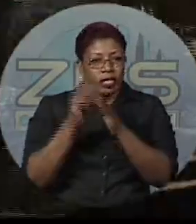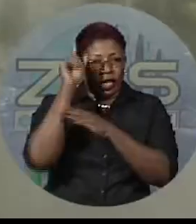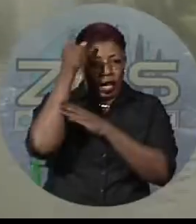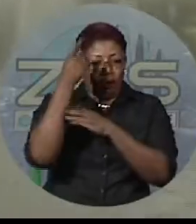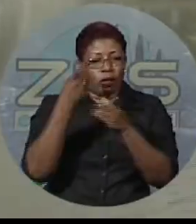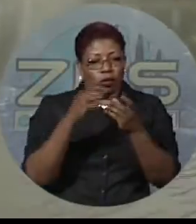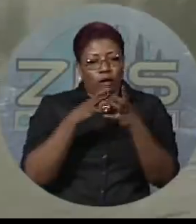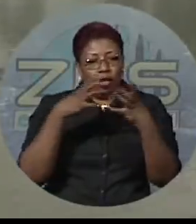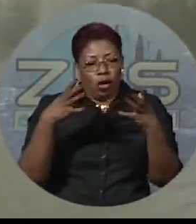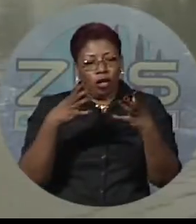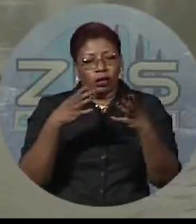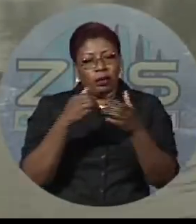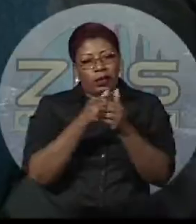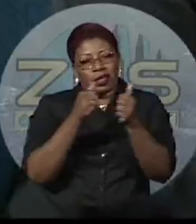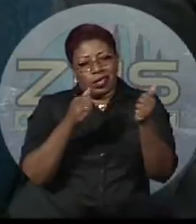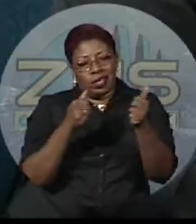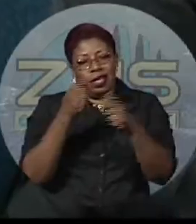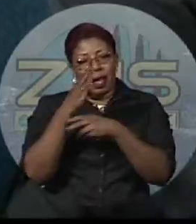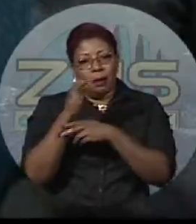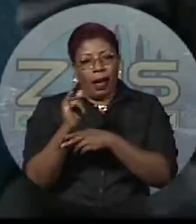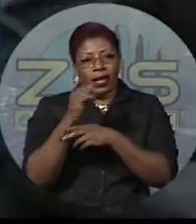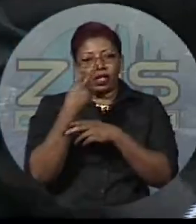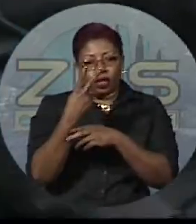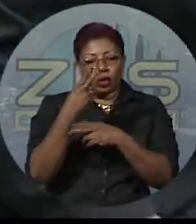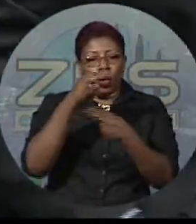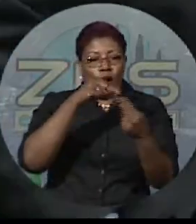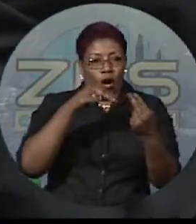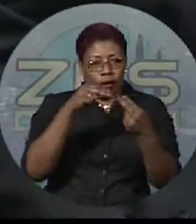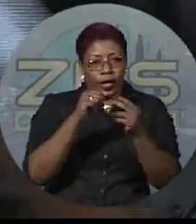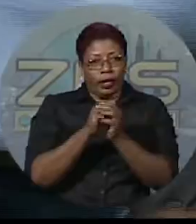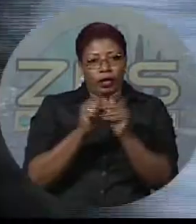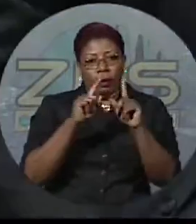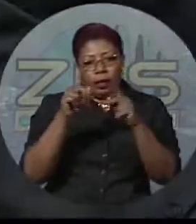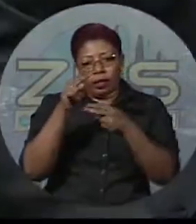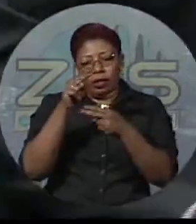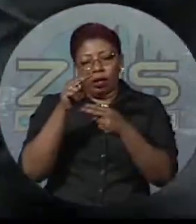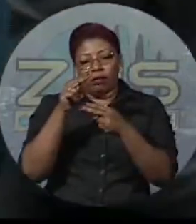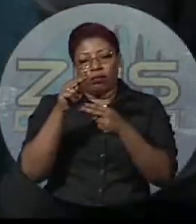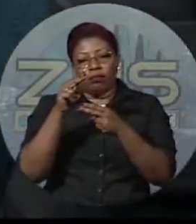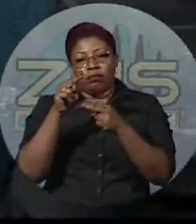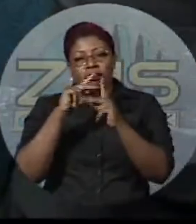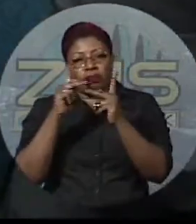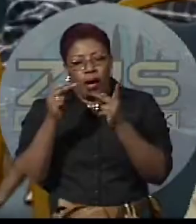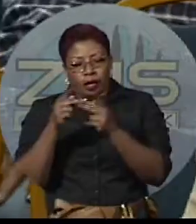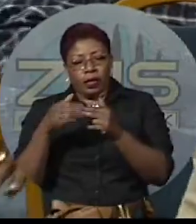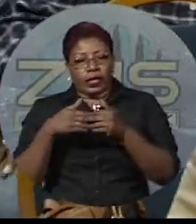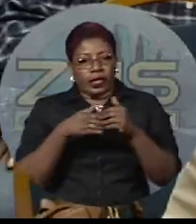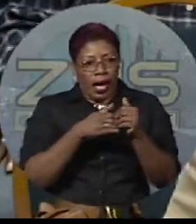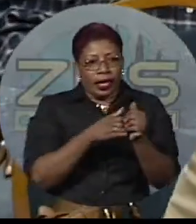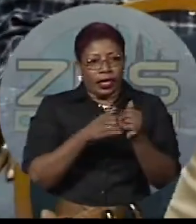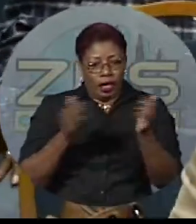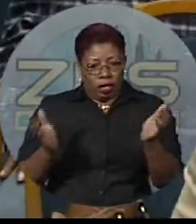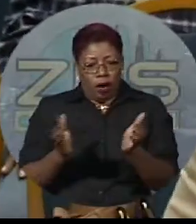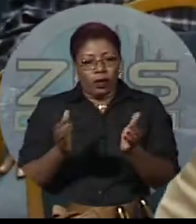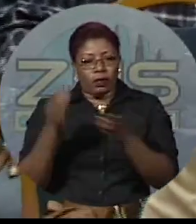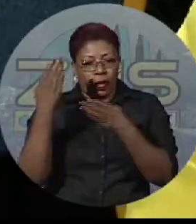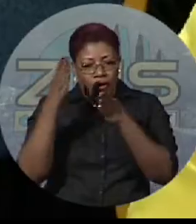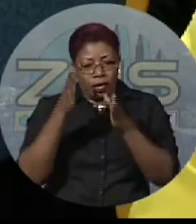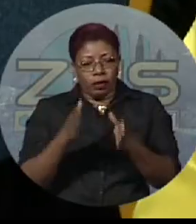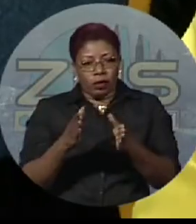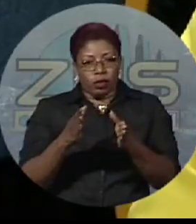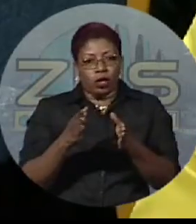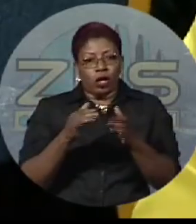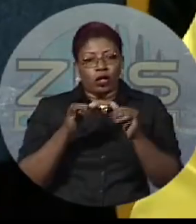also hindered by two hurricanes. He says the party itself will be guided by the mission to empower Bahamians and encourage Bahamians to pay